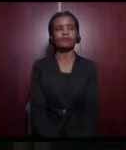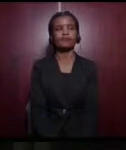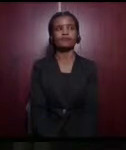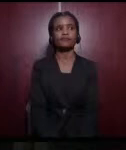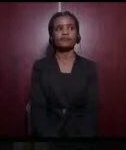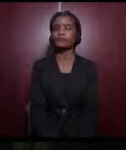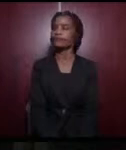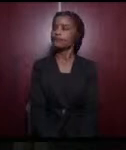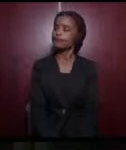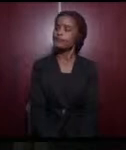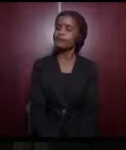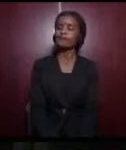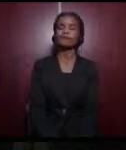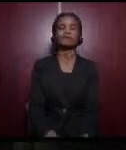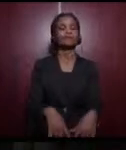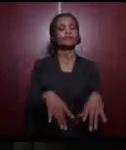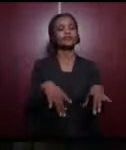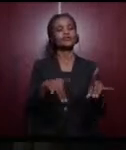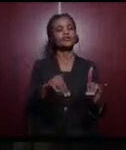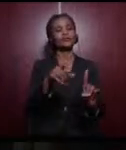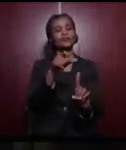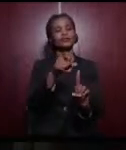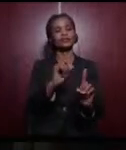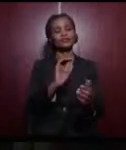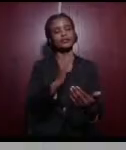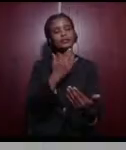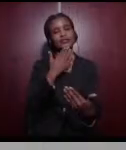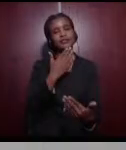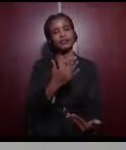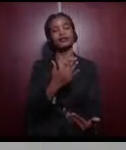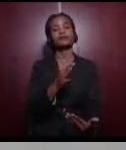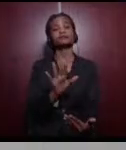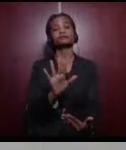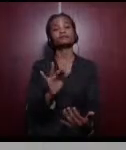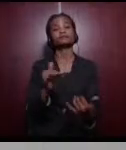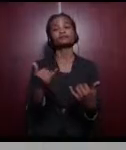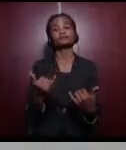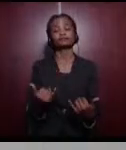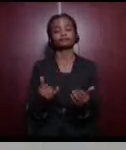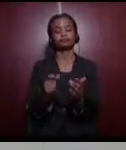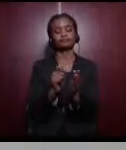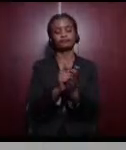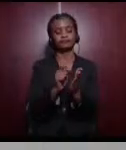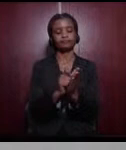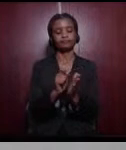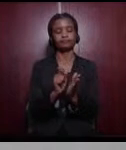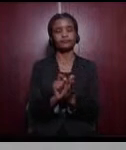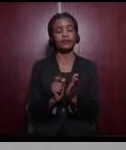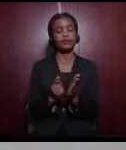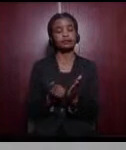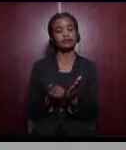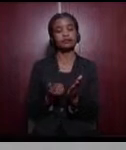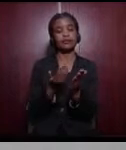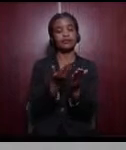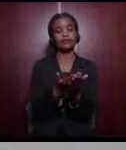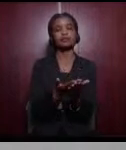Thank you, Chairperson. Chairperson, the written submissions can be